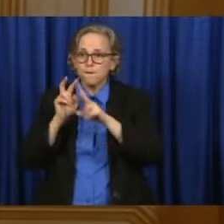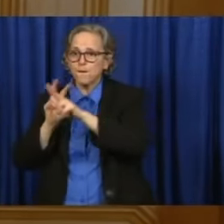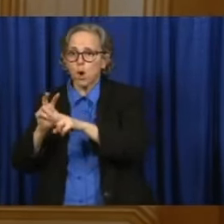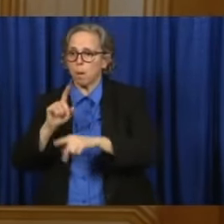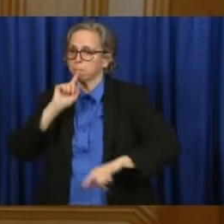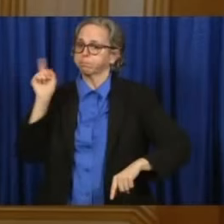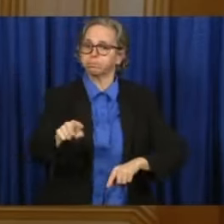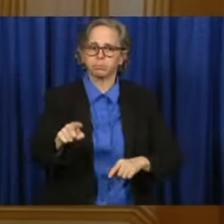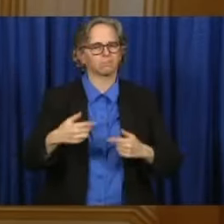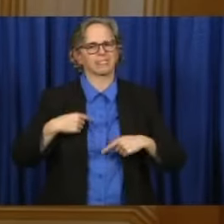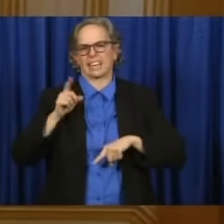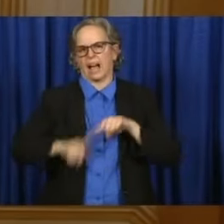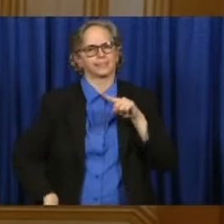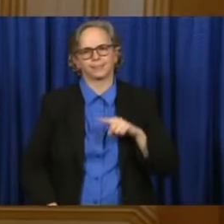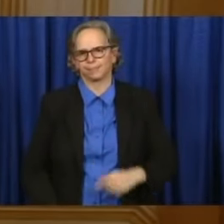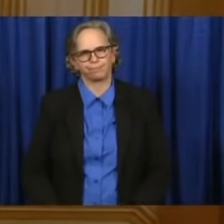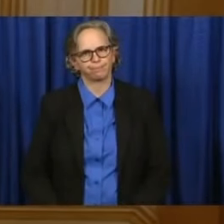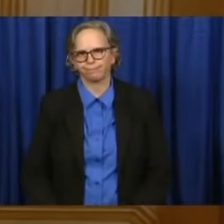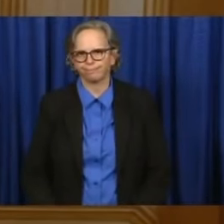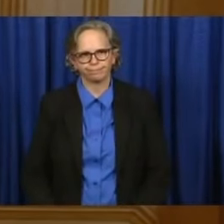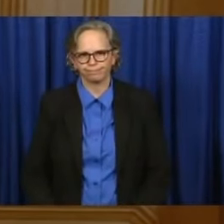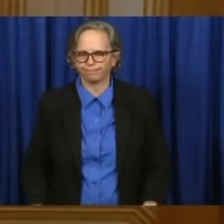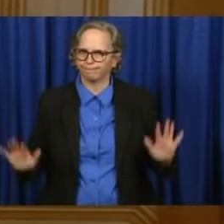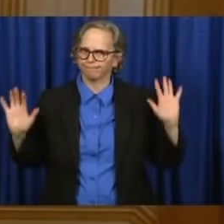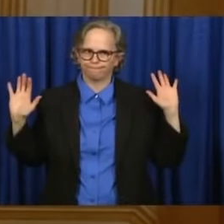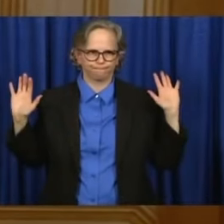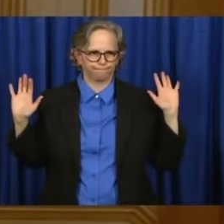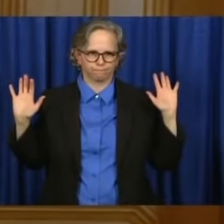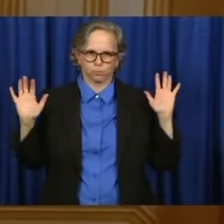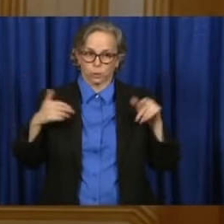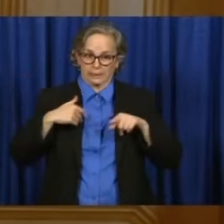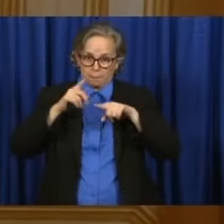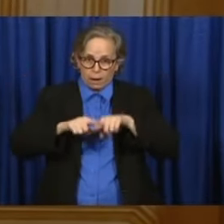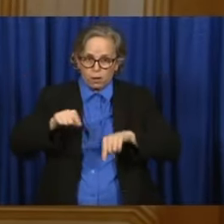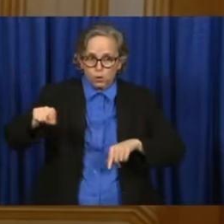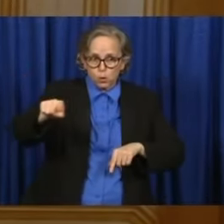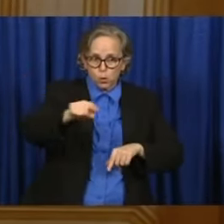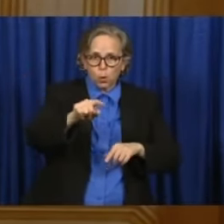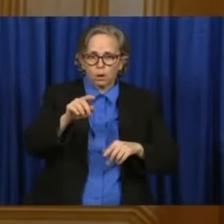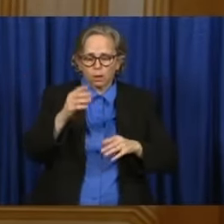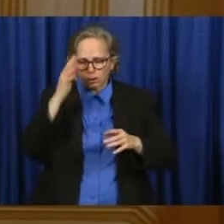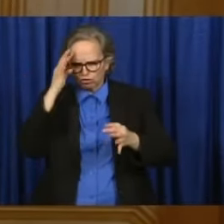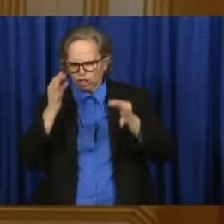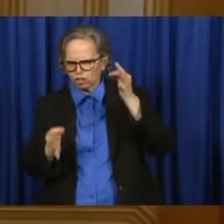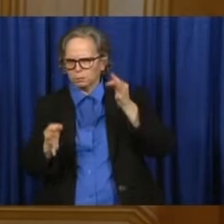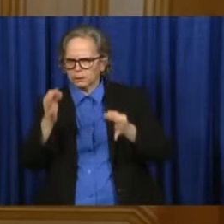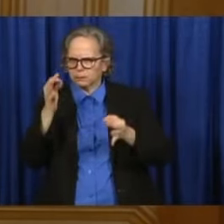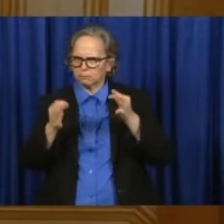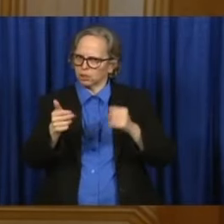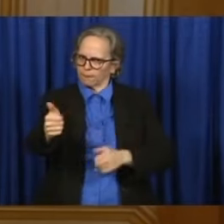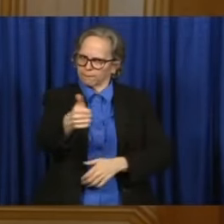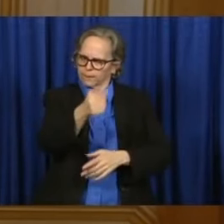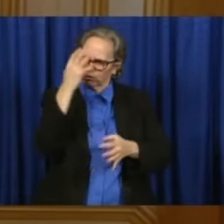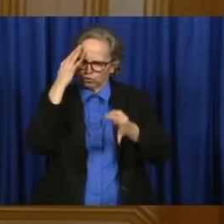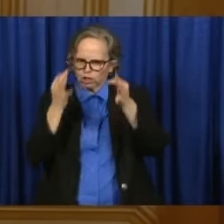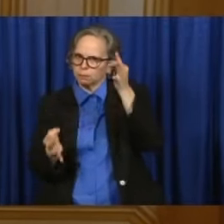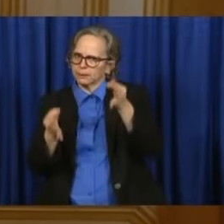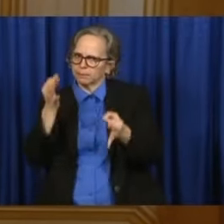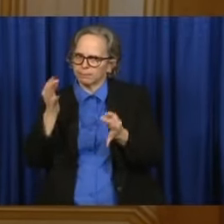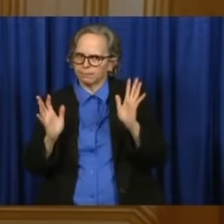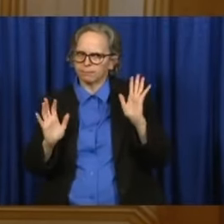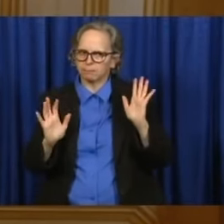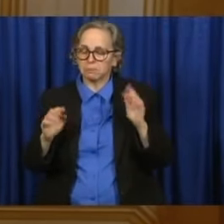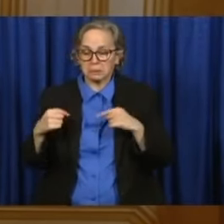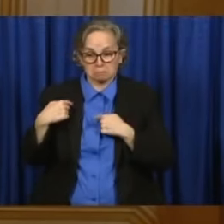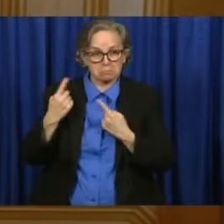just leave it up to people's good judgment. And what I have seen, people are using good